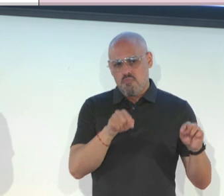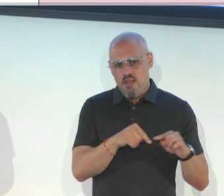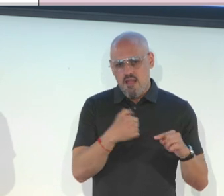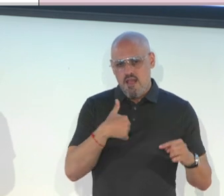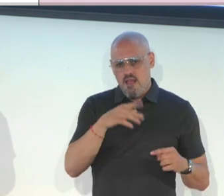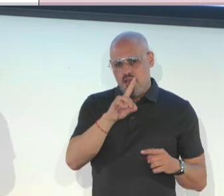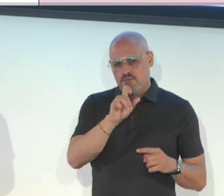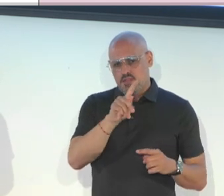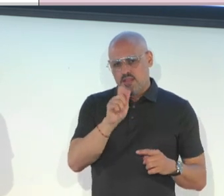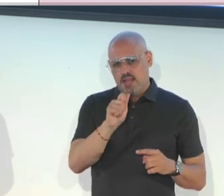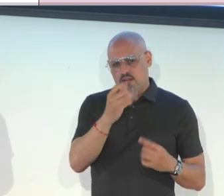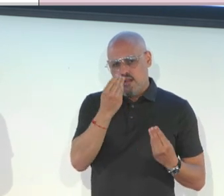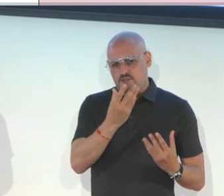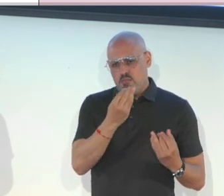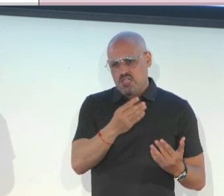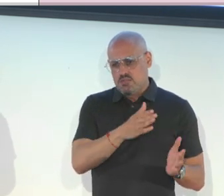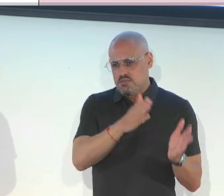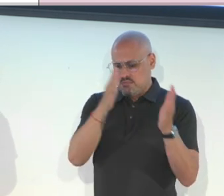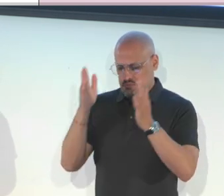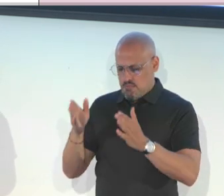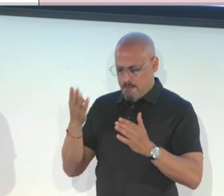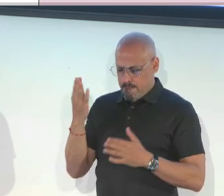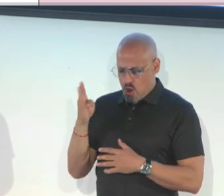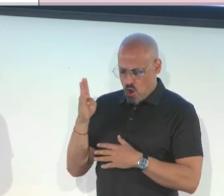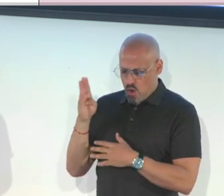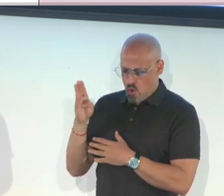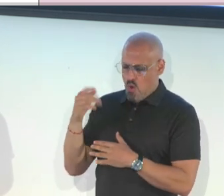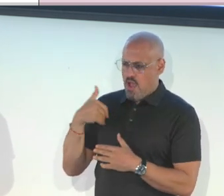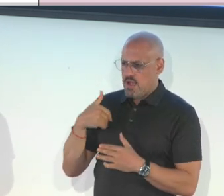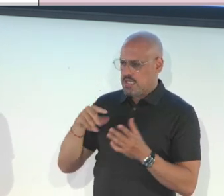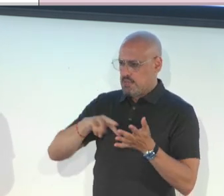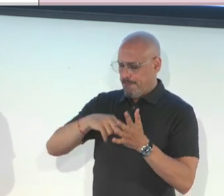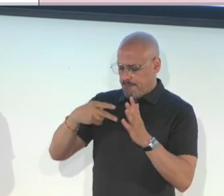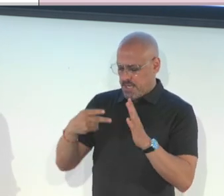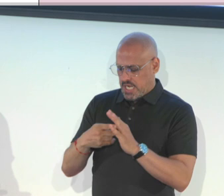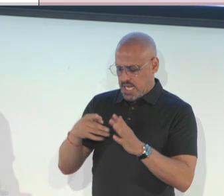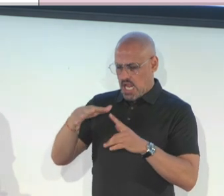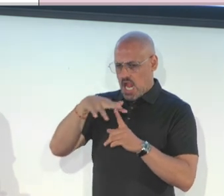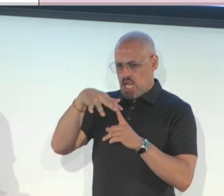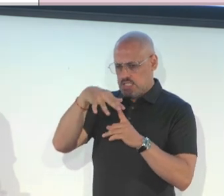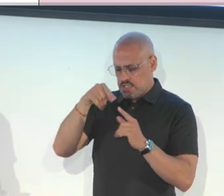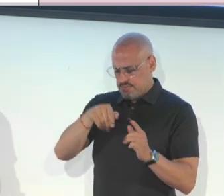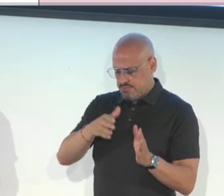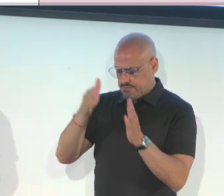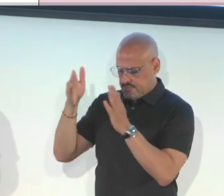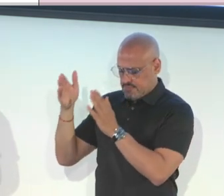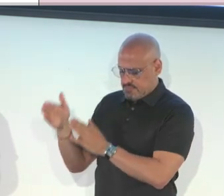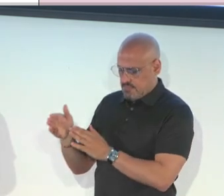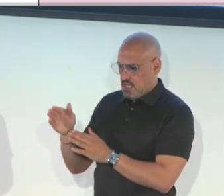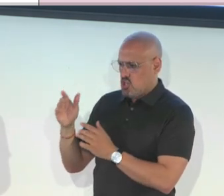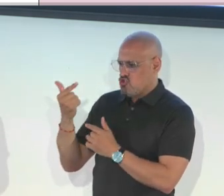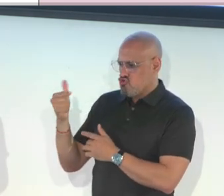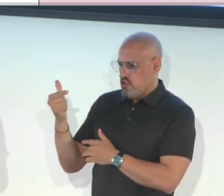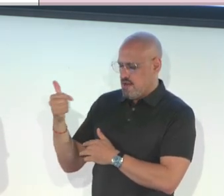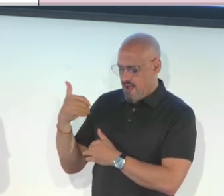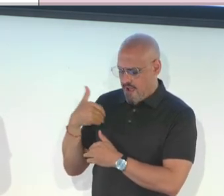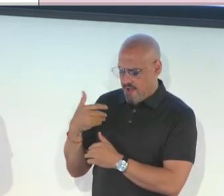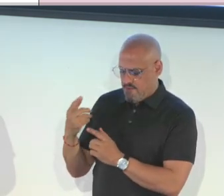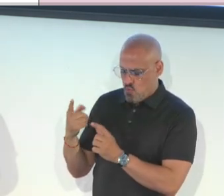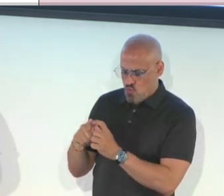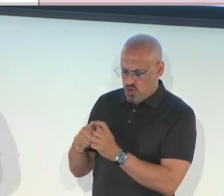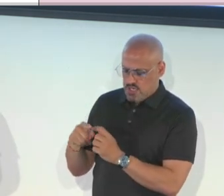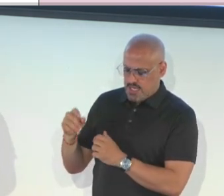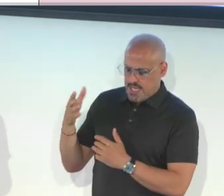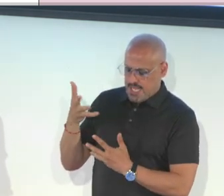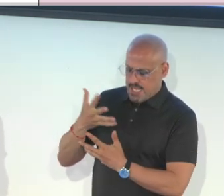data and information. One box is blue and contains the words meaning and context. One box is green and